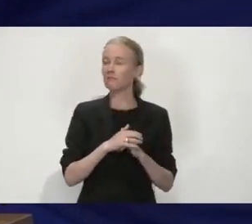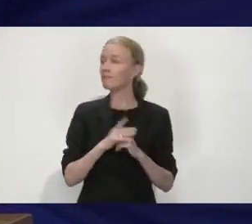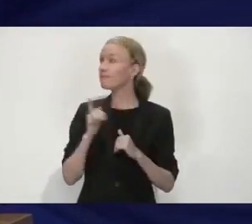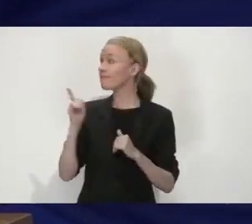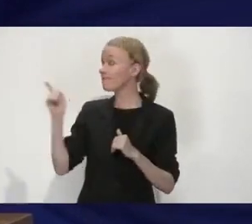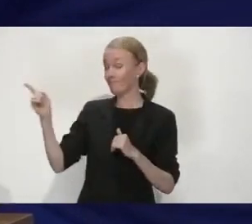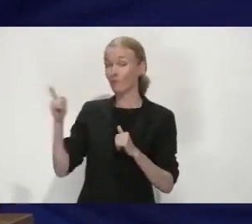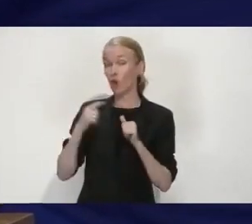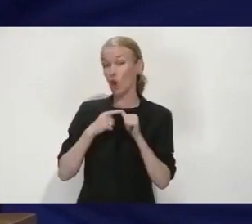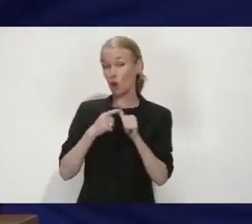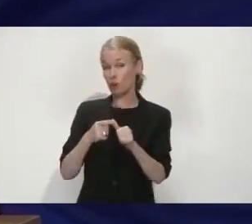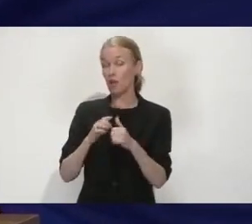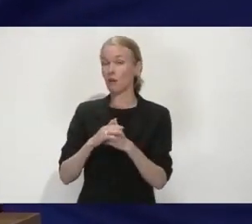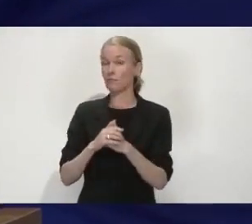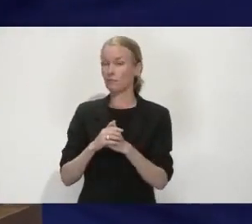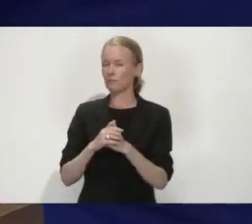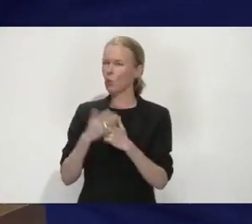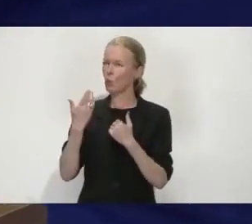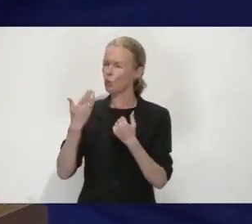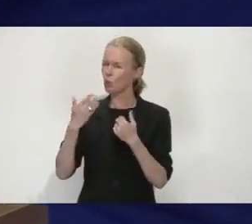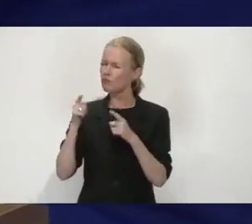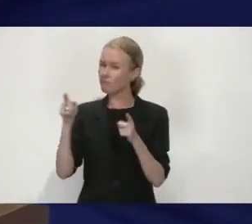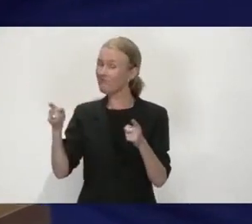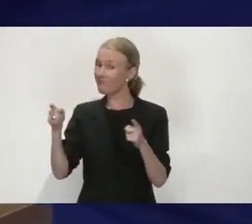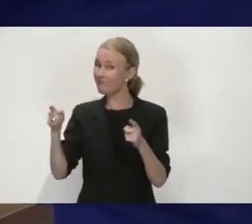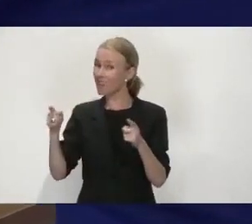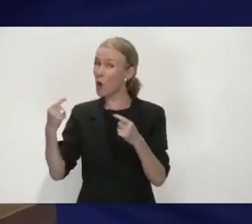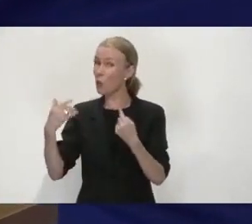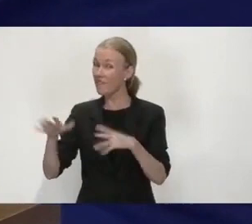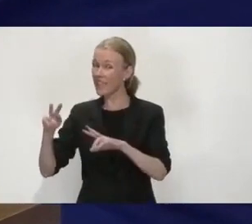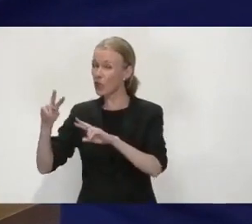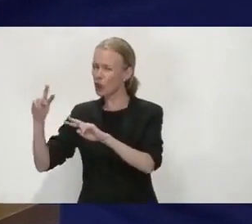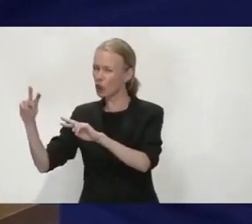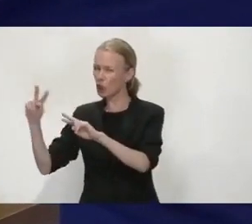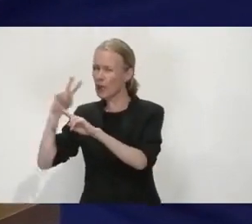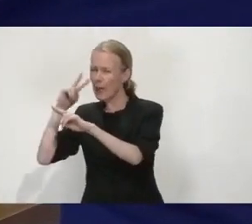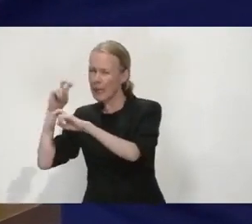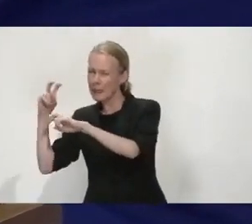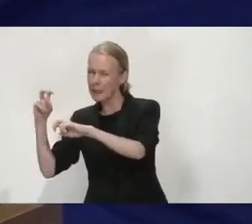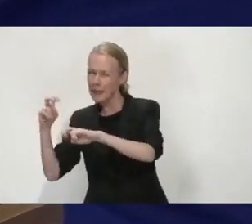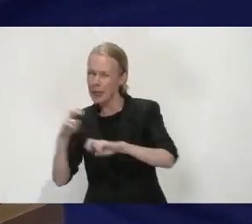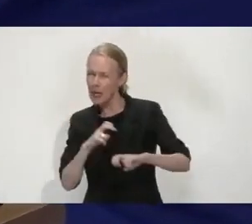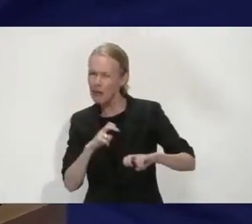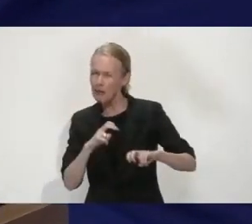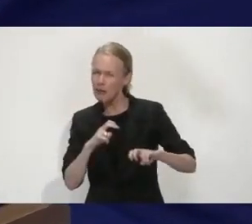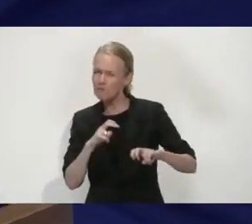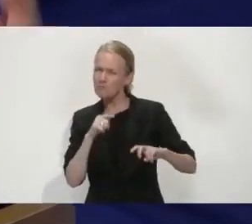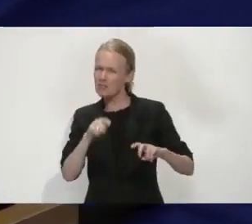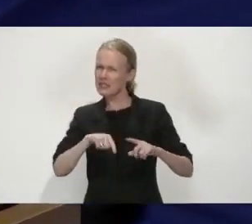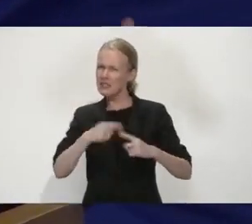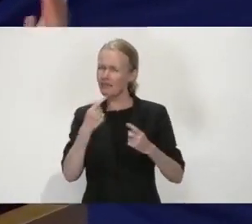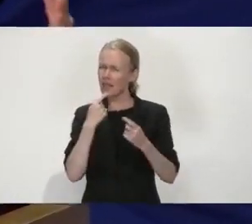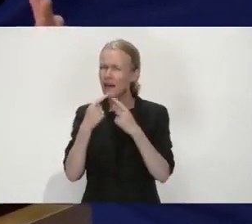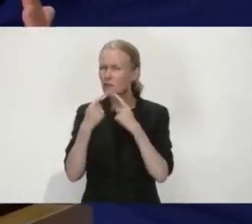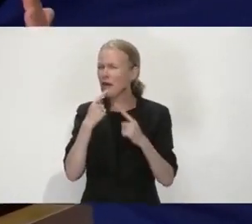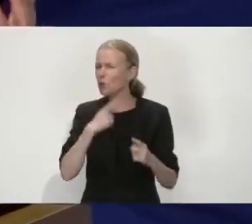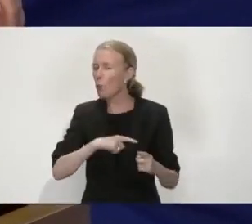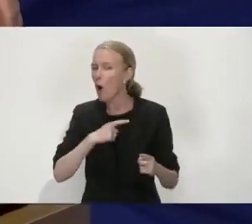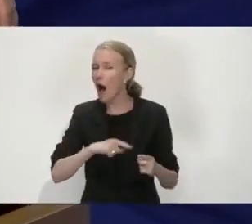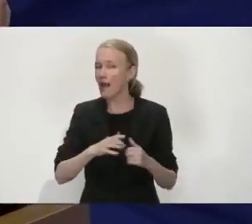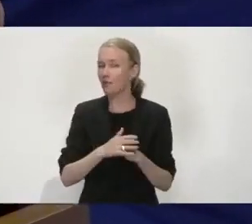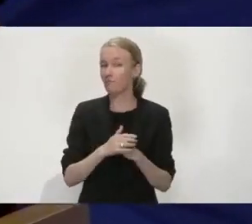and had a look at and sorts to some more data around that. Some of it was actually around the days in which this